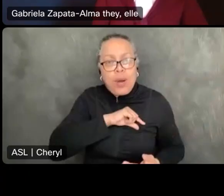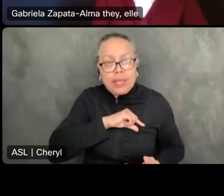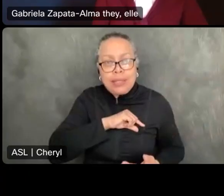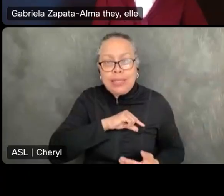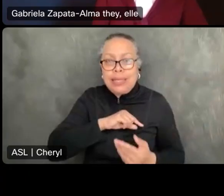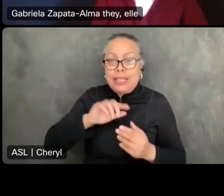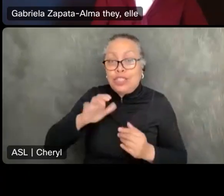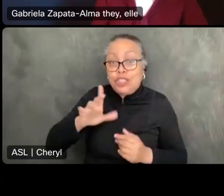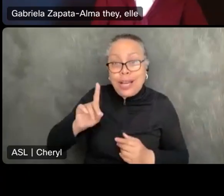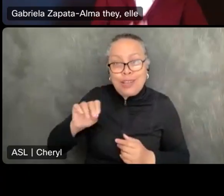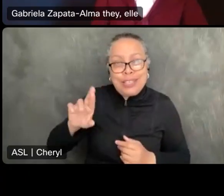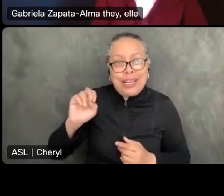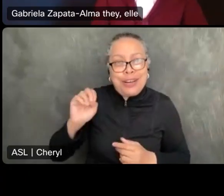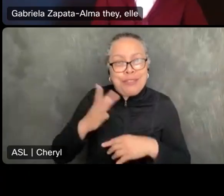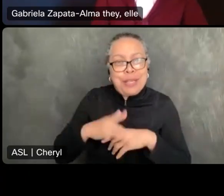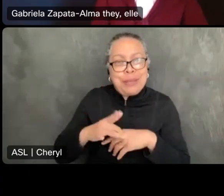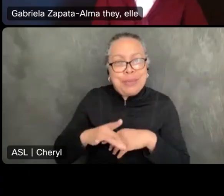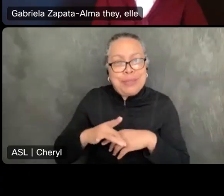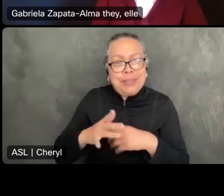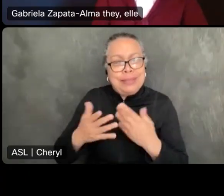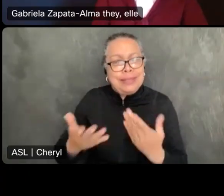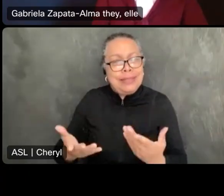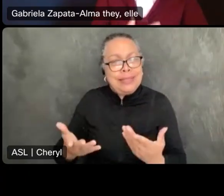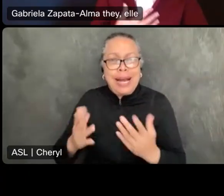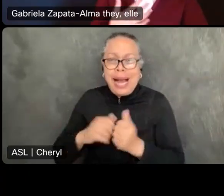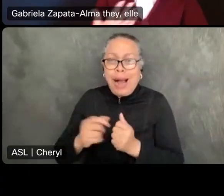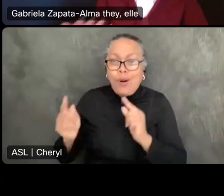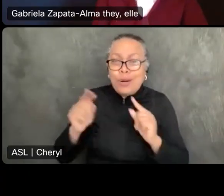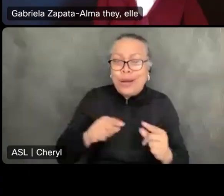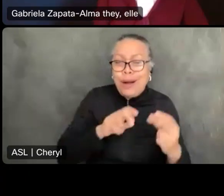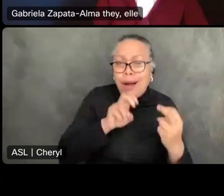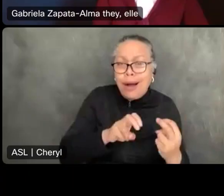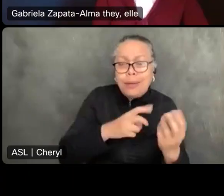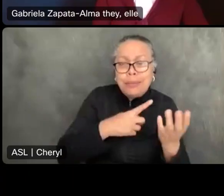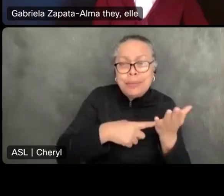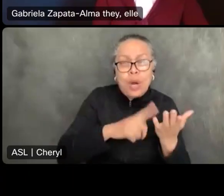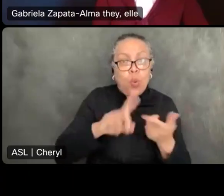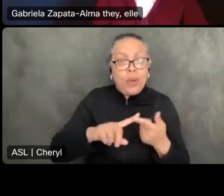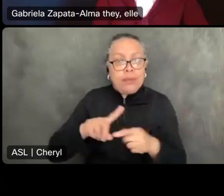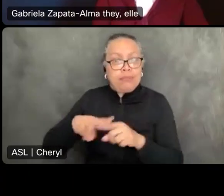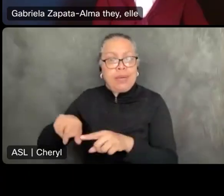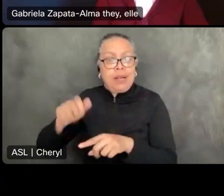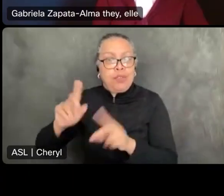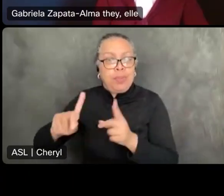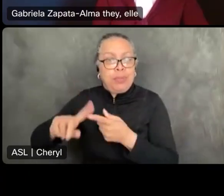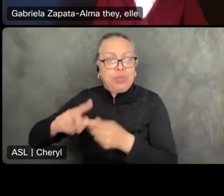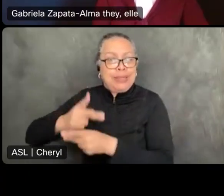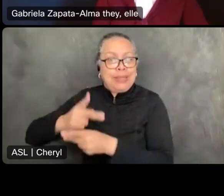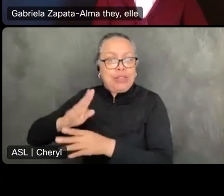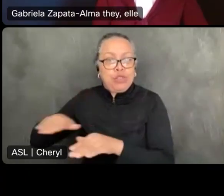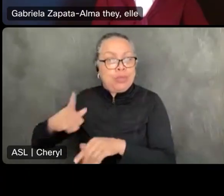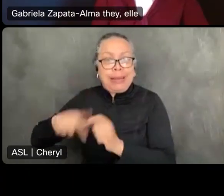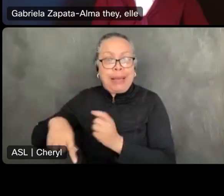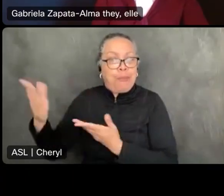childcare available. How can people access mental health if they're reliant on others for childcare and they can't bring their children